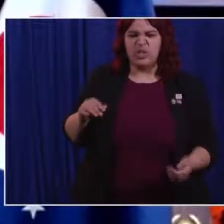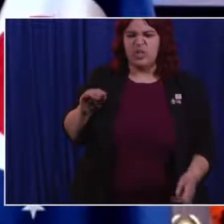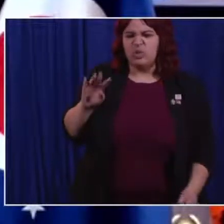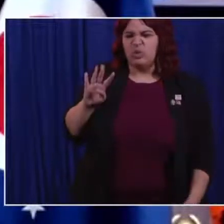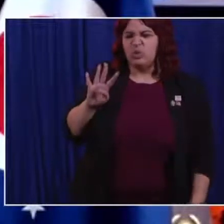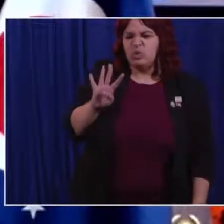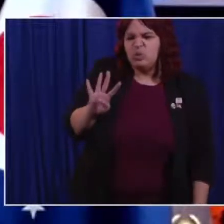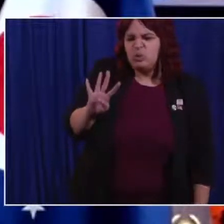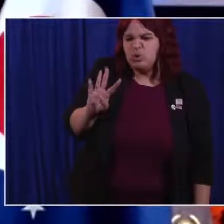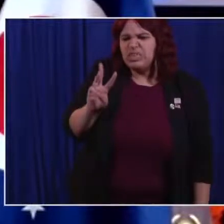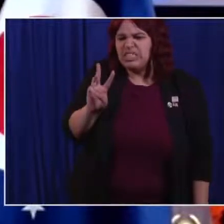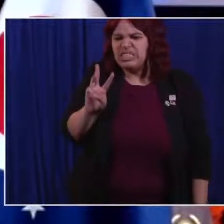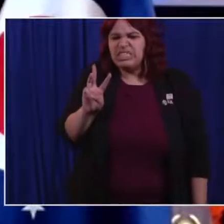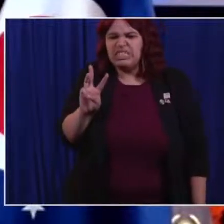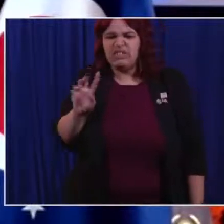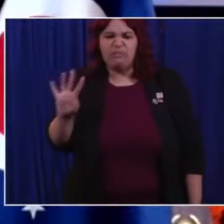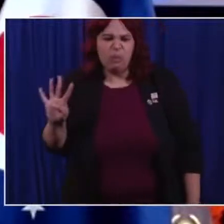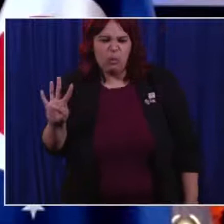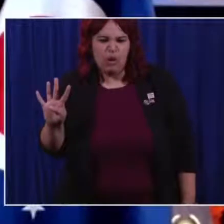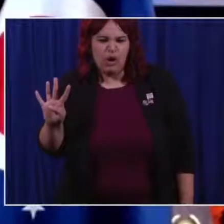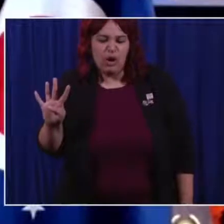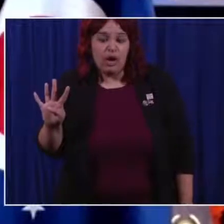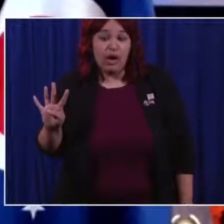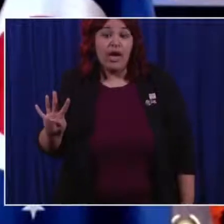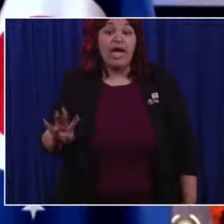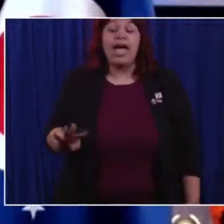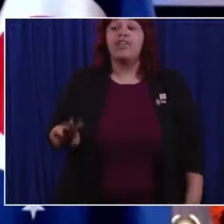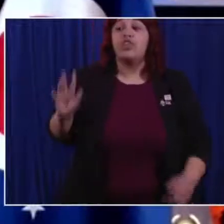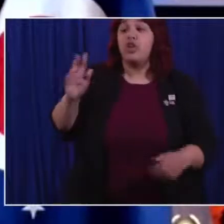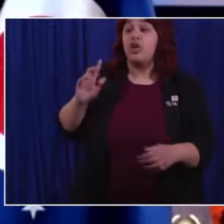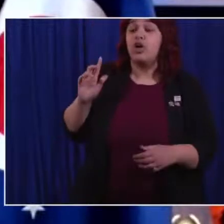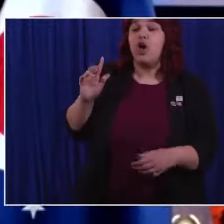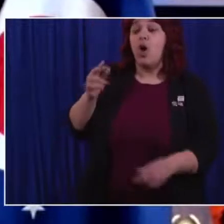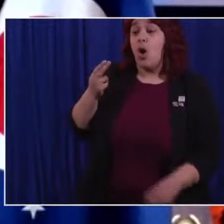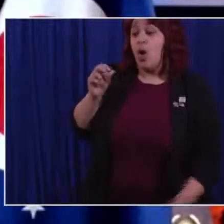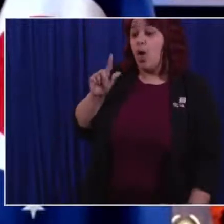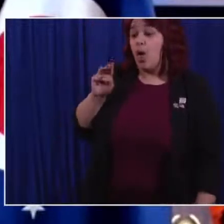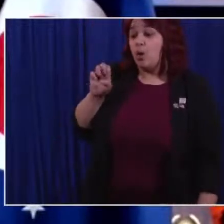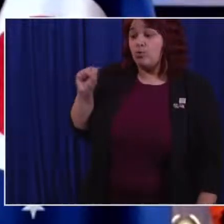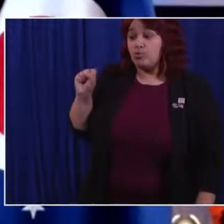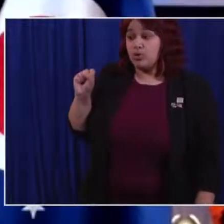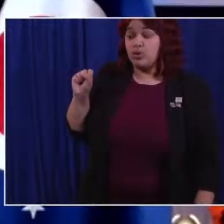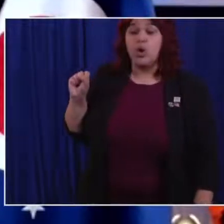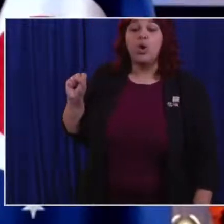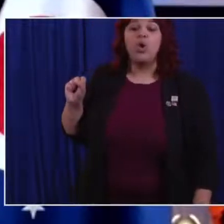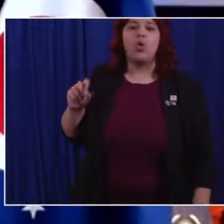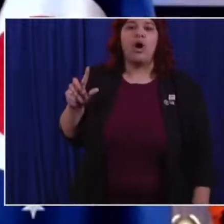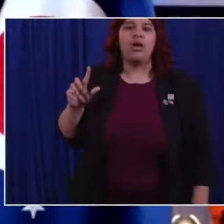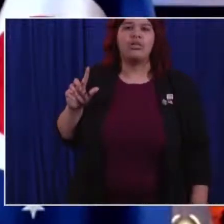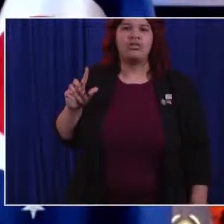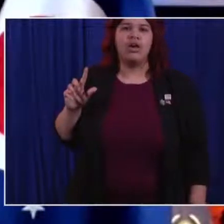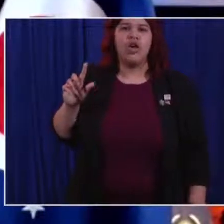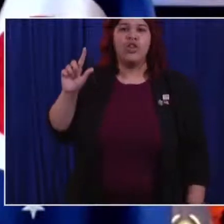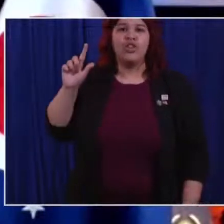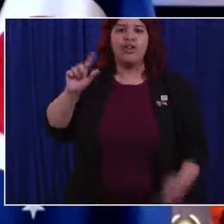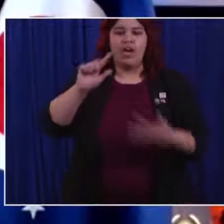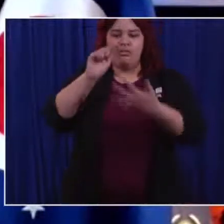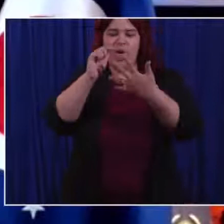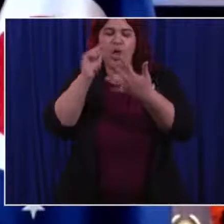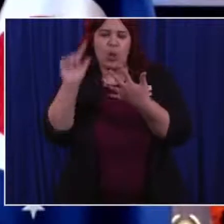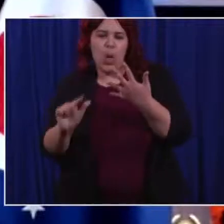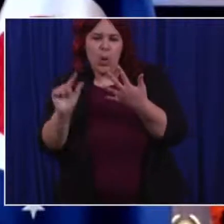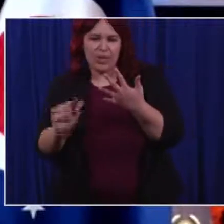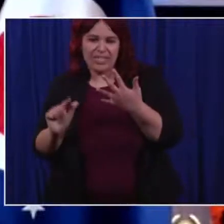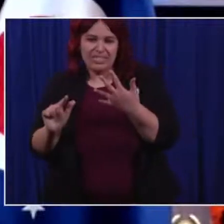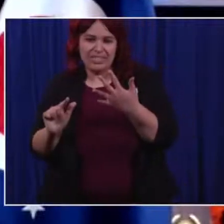low county was Holmes County at 166. So that's the progress that's occurred in 1 month. And